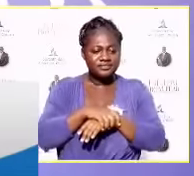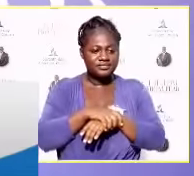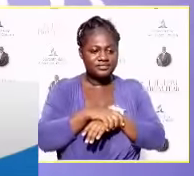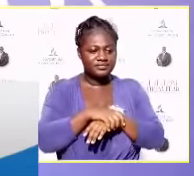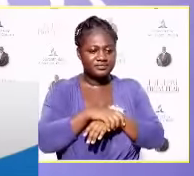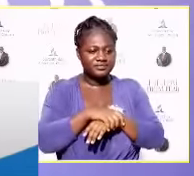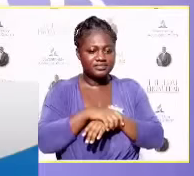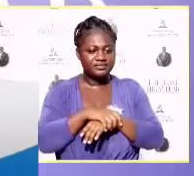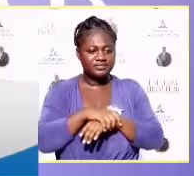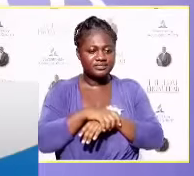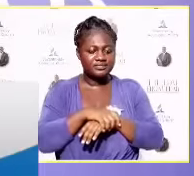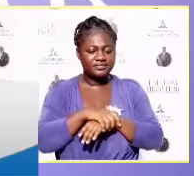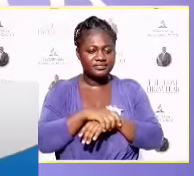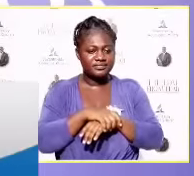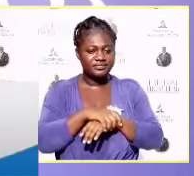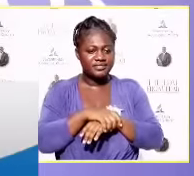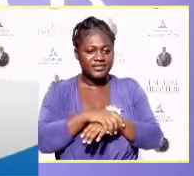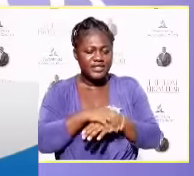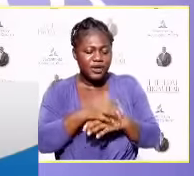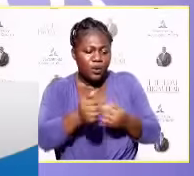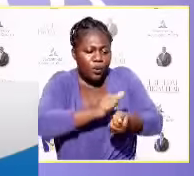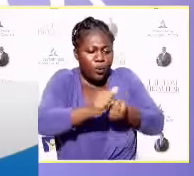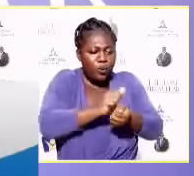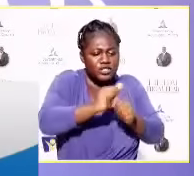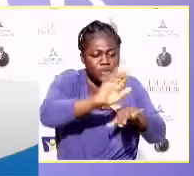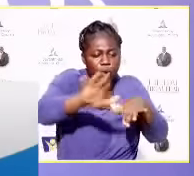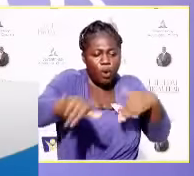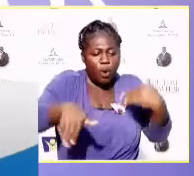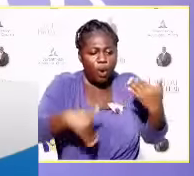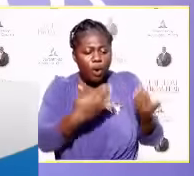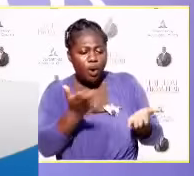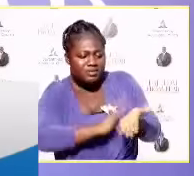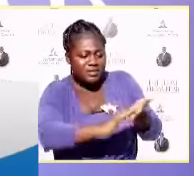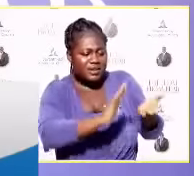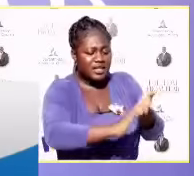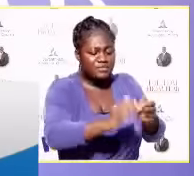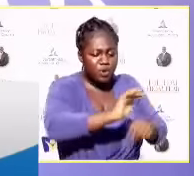transgressions. Wash me thoroughly from my iniquity,